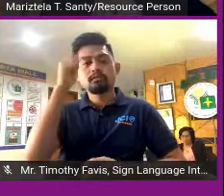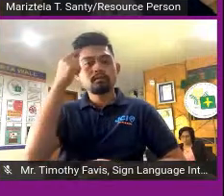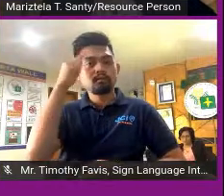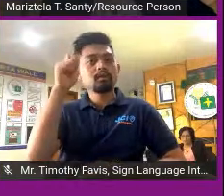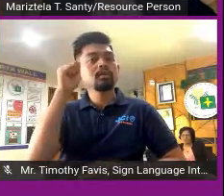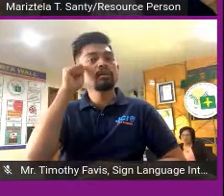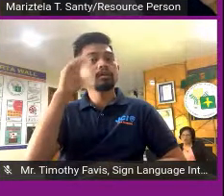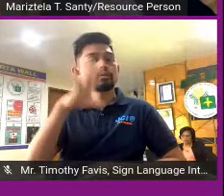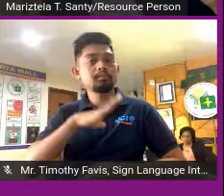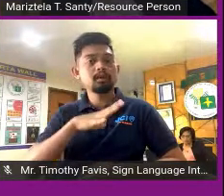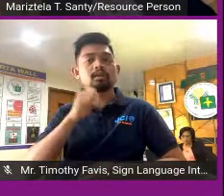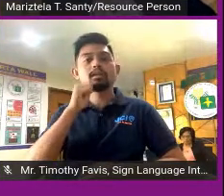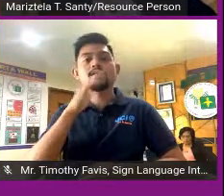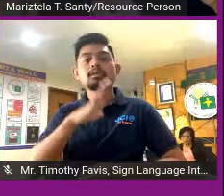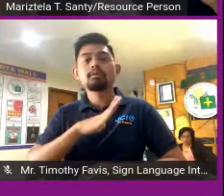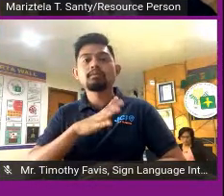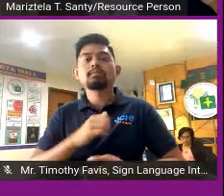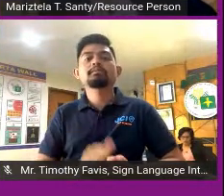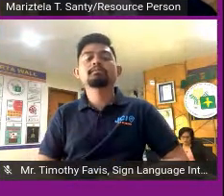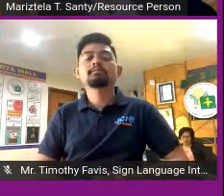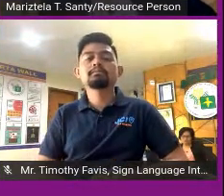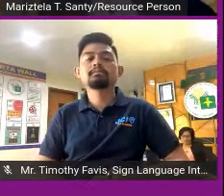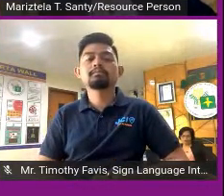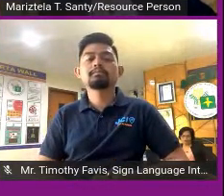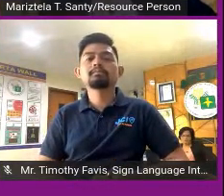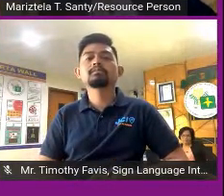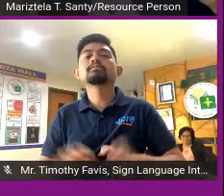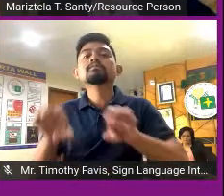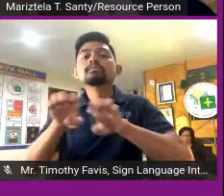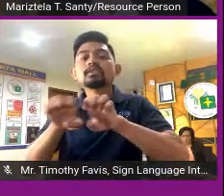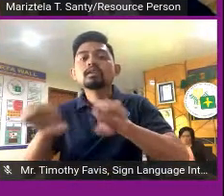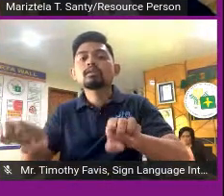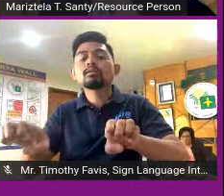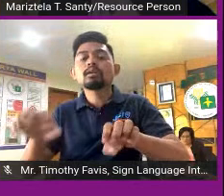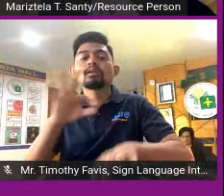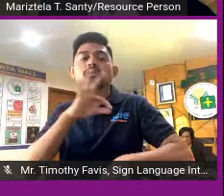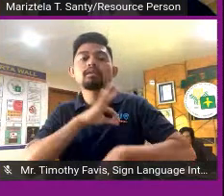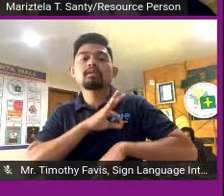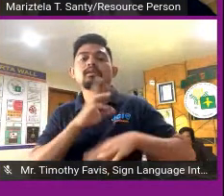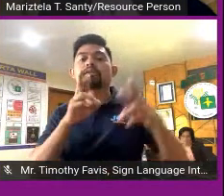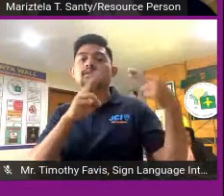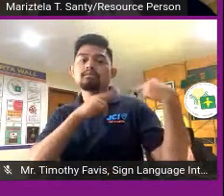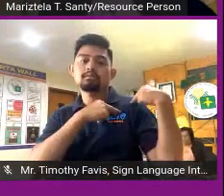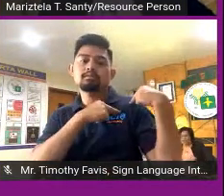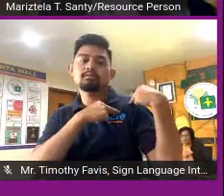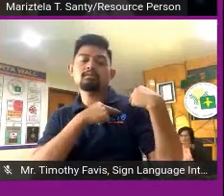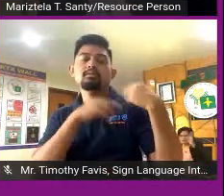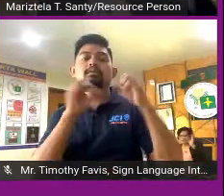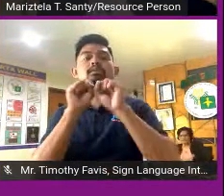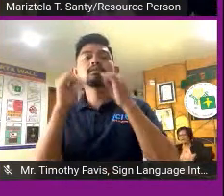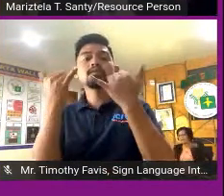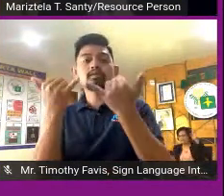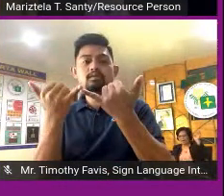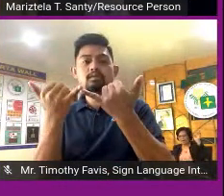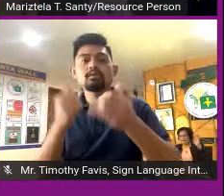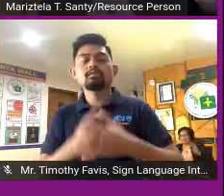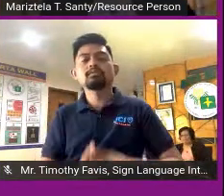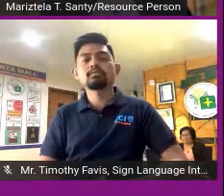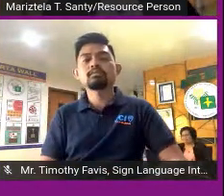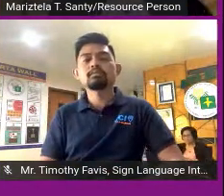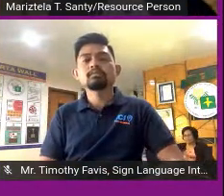and women at work or equal opportunities for all members of the society. So those are, here